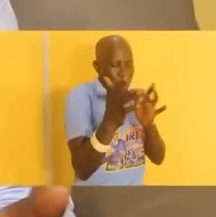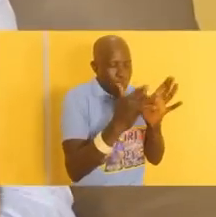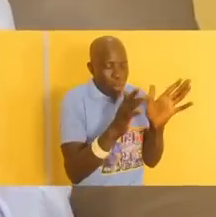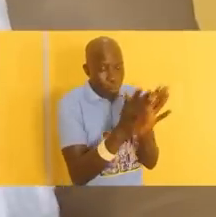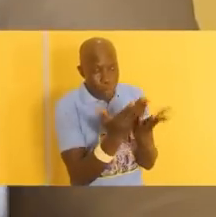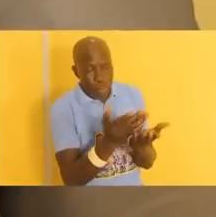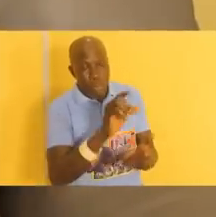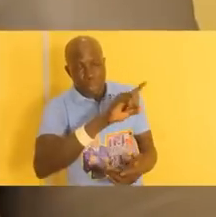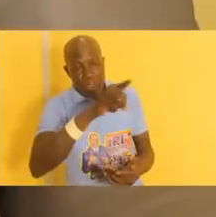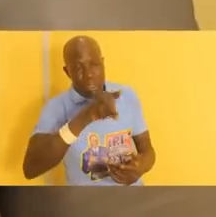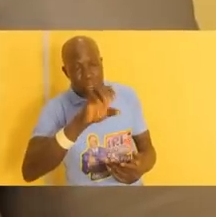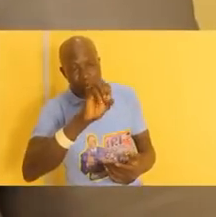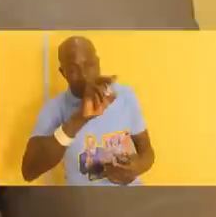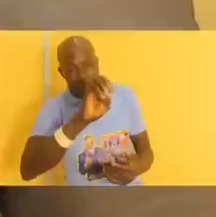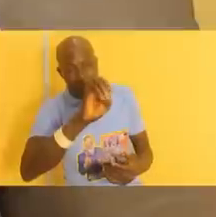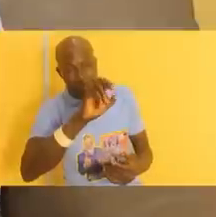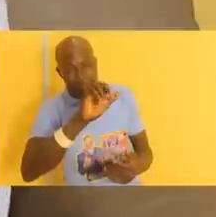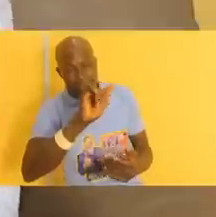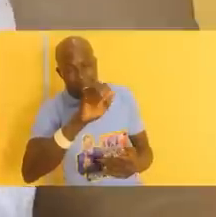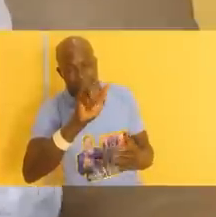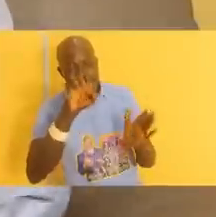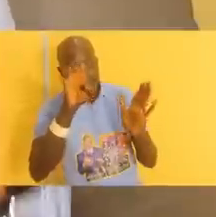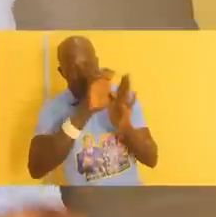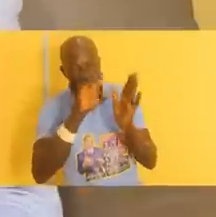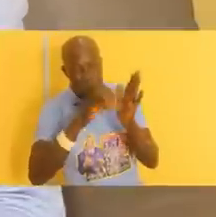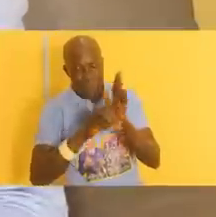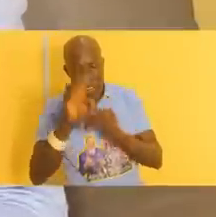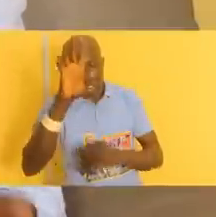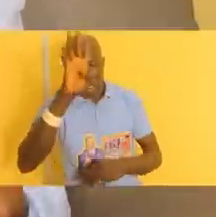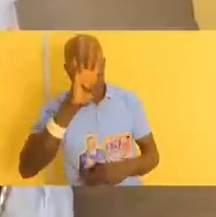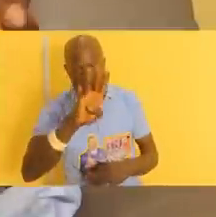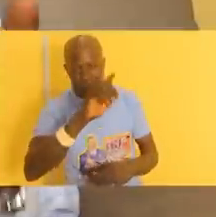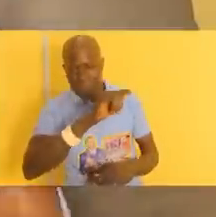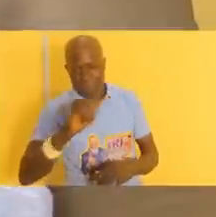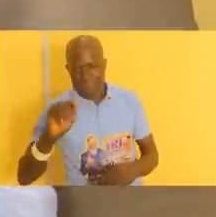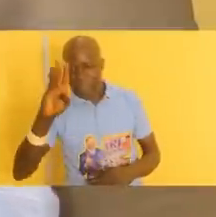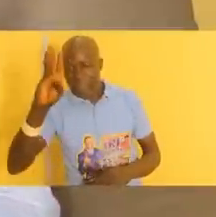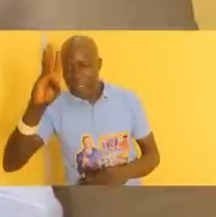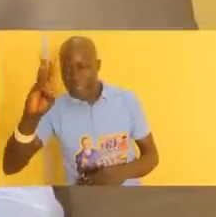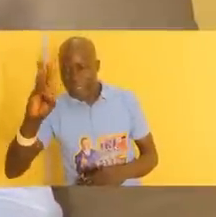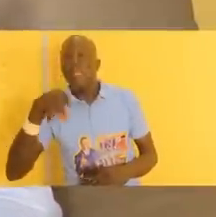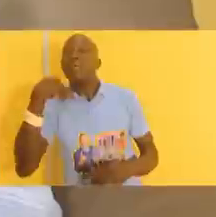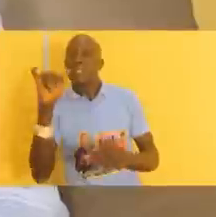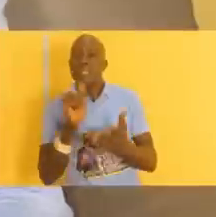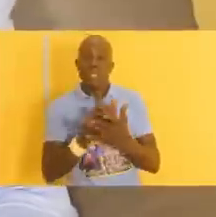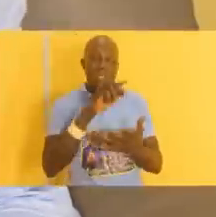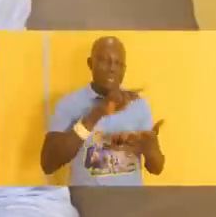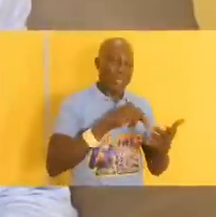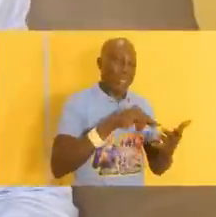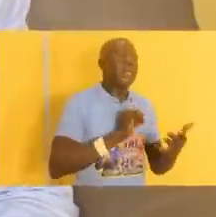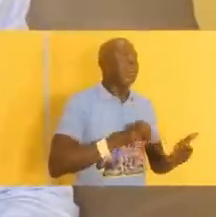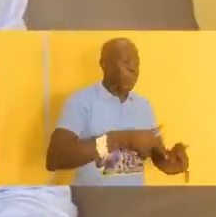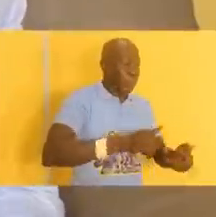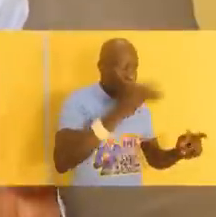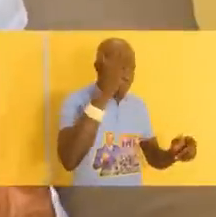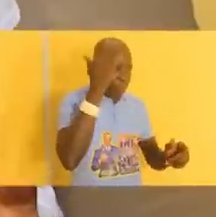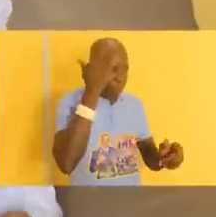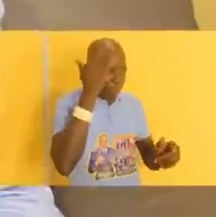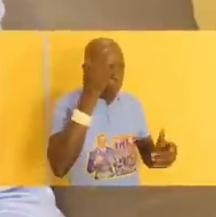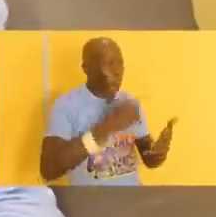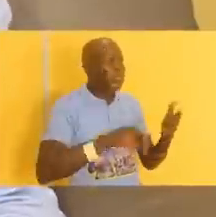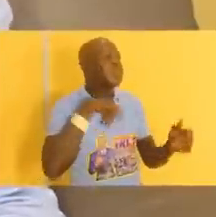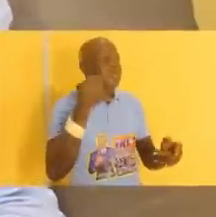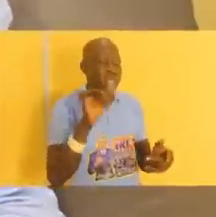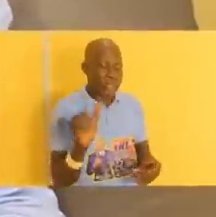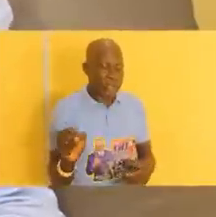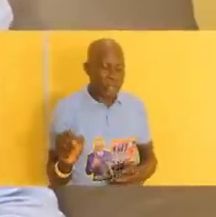mi o. The book of Zakariah. Kari chapter 4 verse 6. Verse 6. That's where I read. Let me confirm. Let's confirm it.